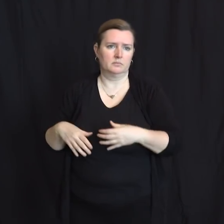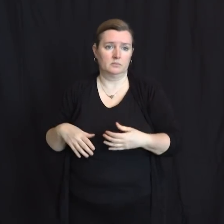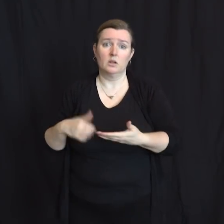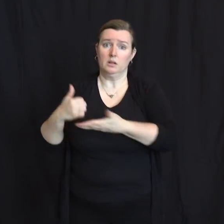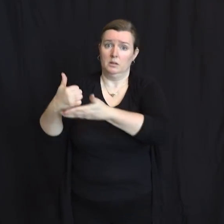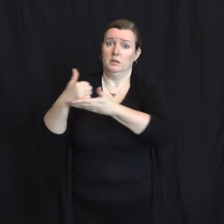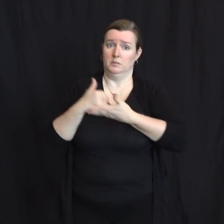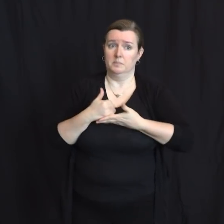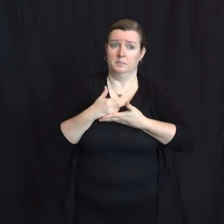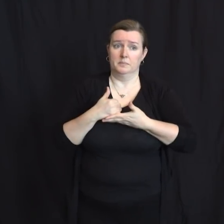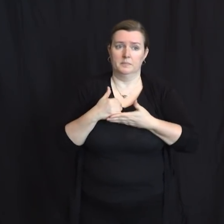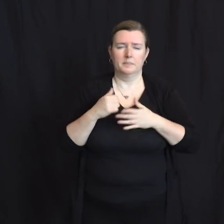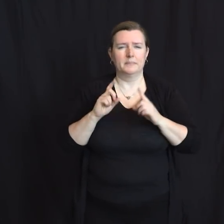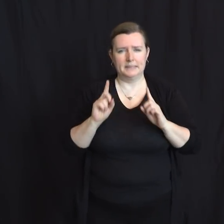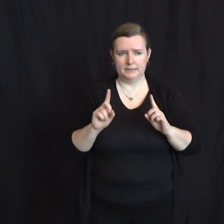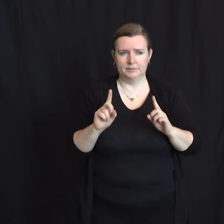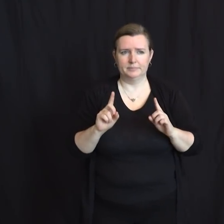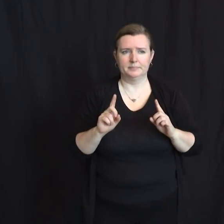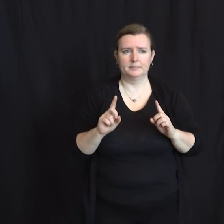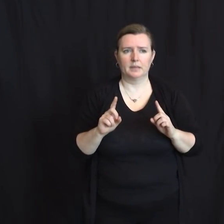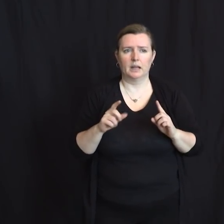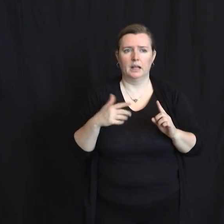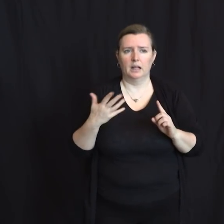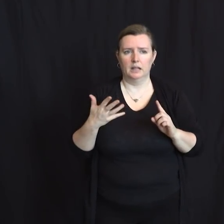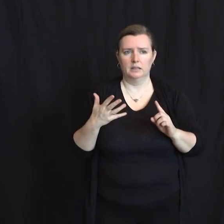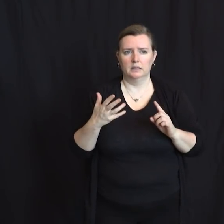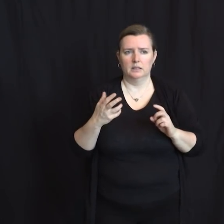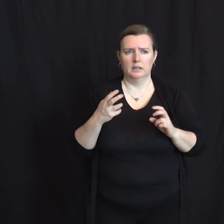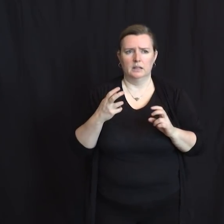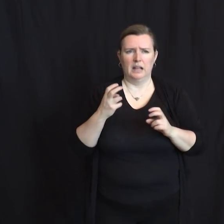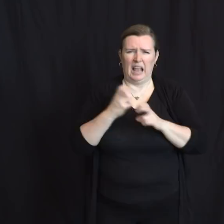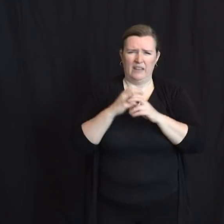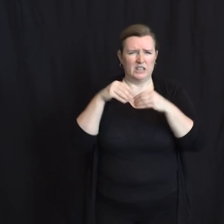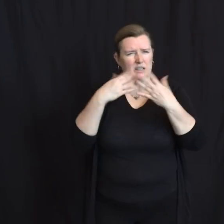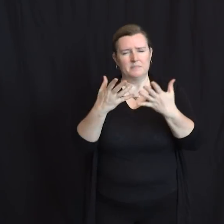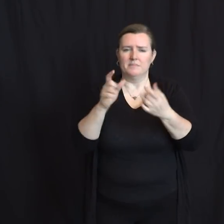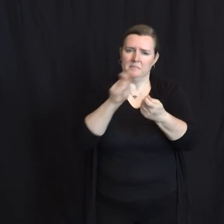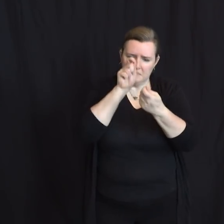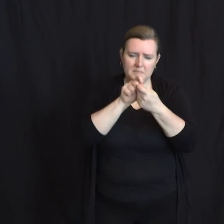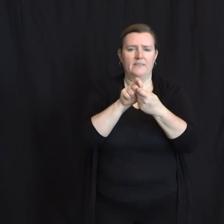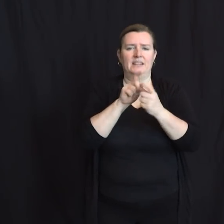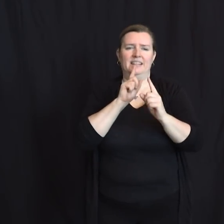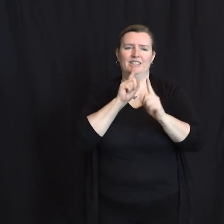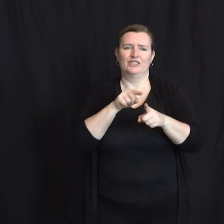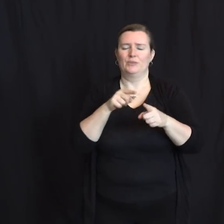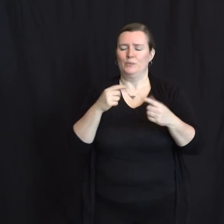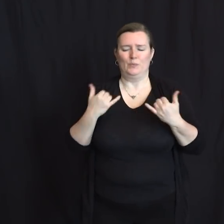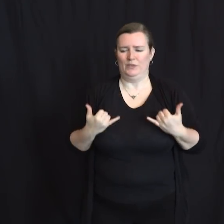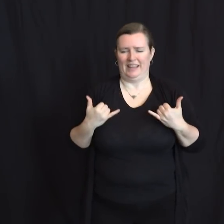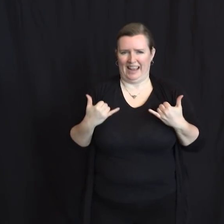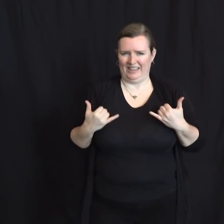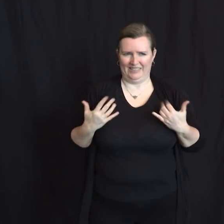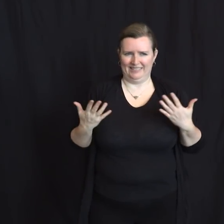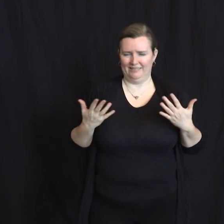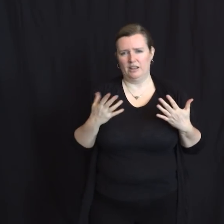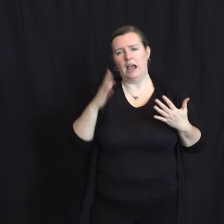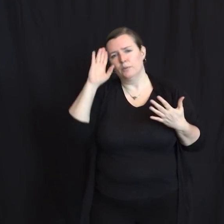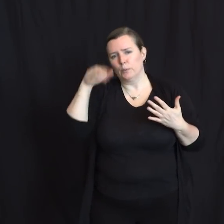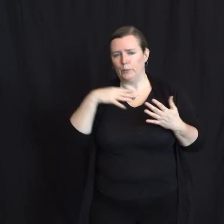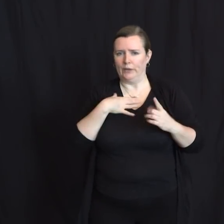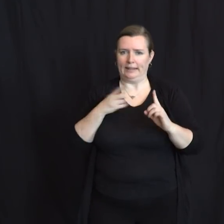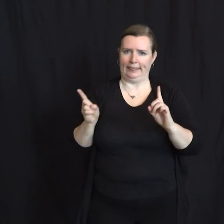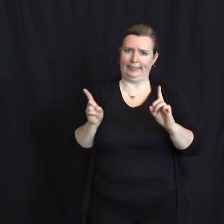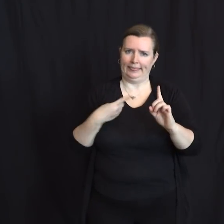think, it really kind of depends. It's hard to provide a specific answer at this point about like what that impact